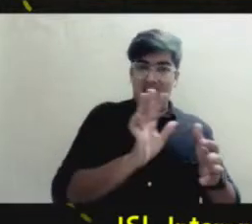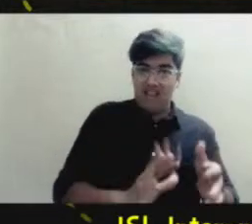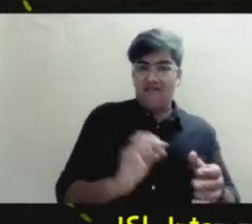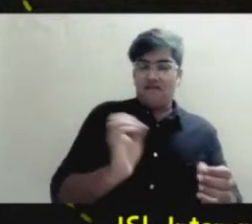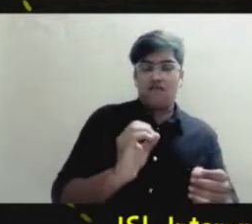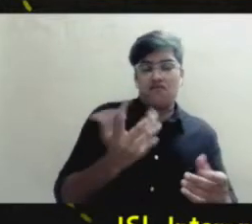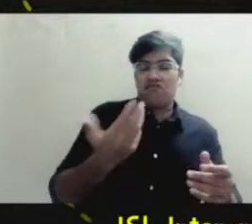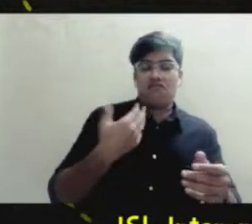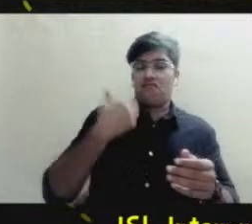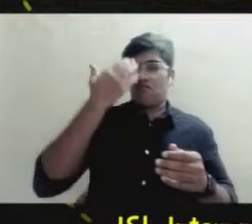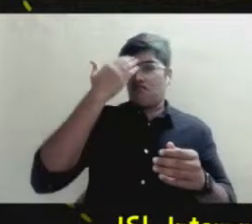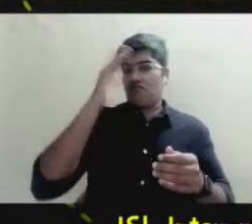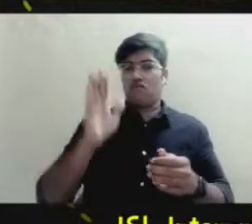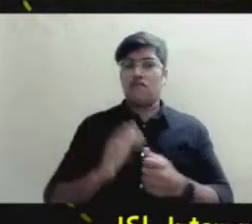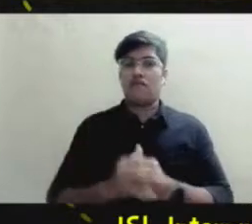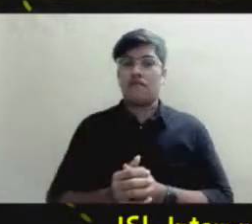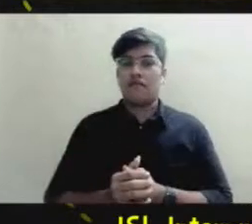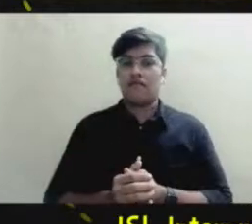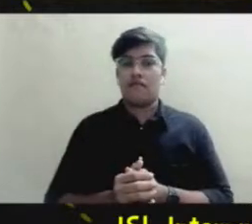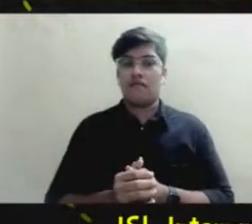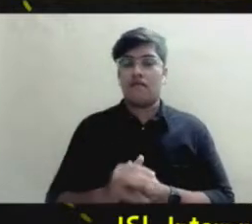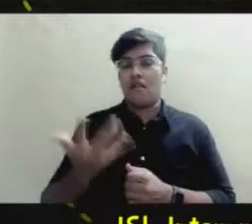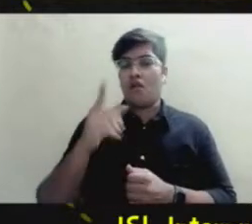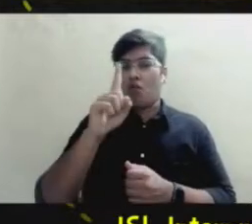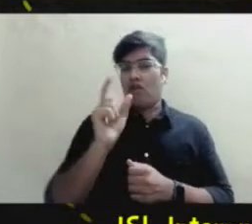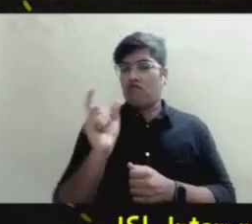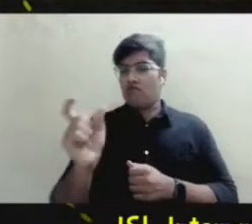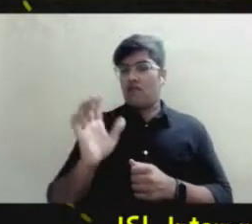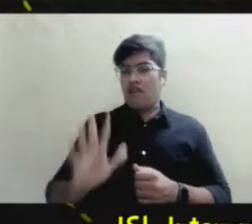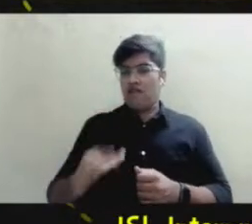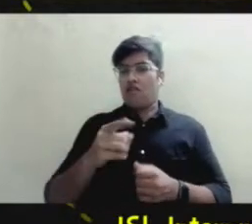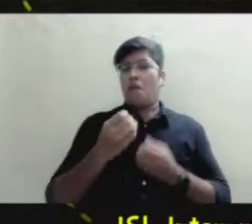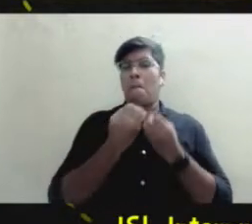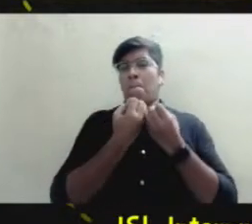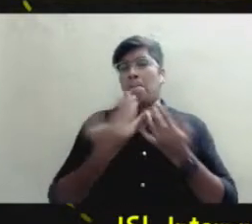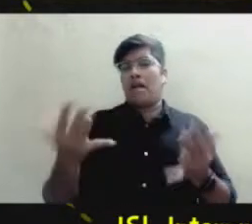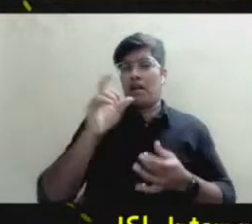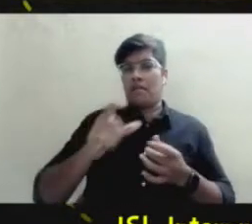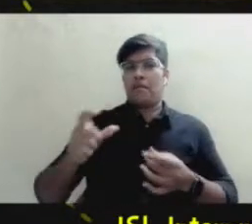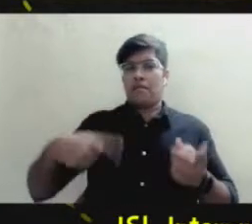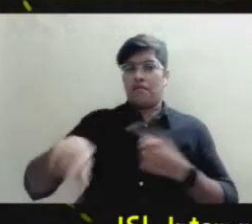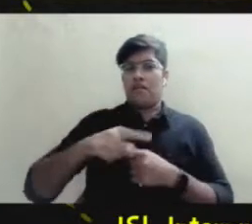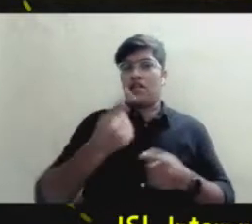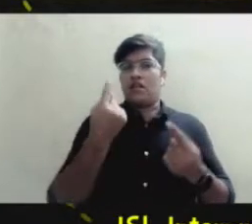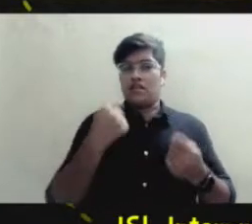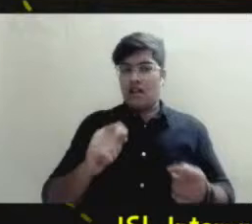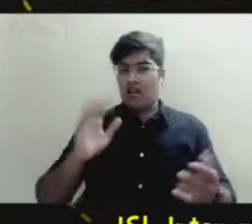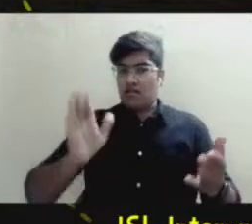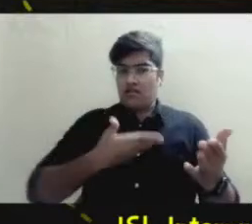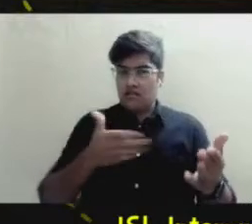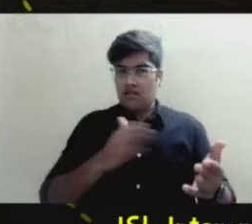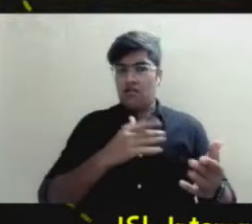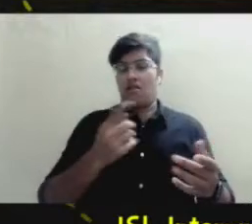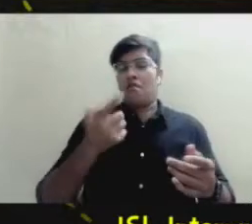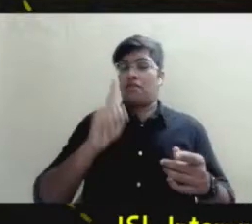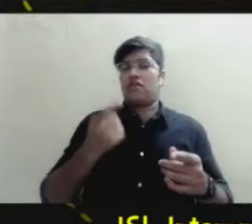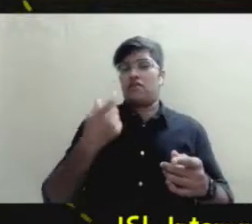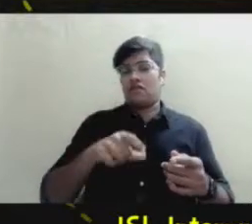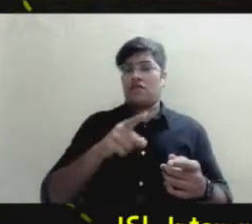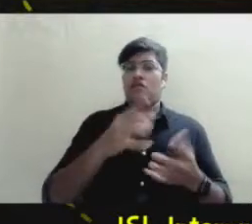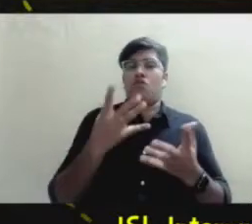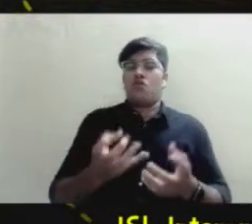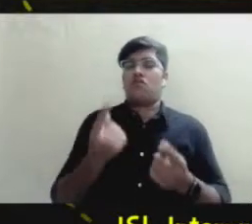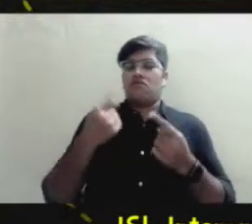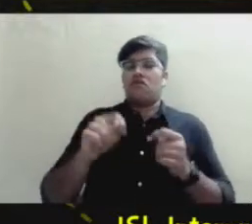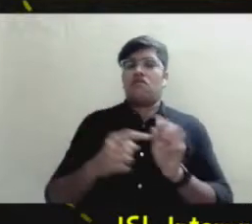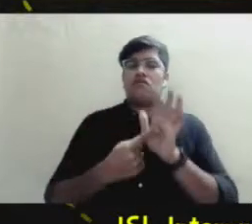verse, I couldn't stop myself. I know that a lot of people are going to kill me for trying to sing Meera like this, but won't